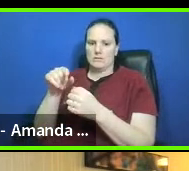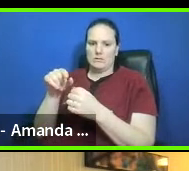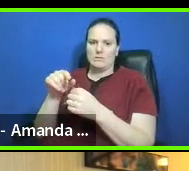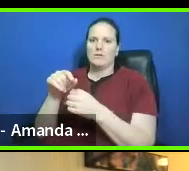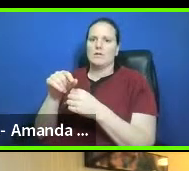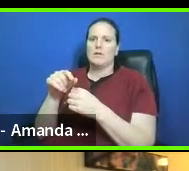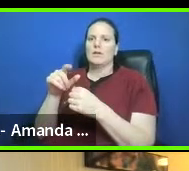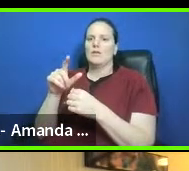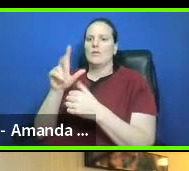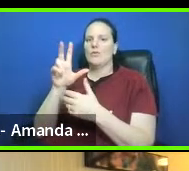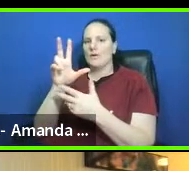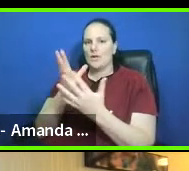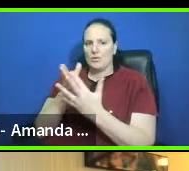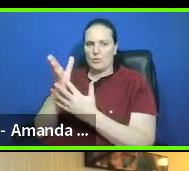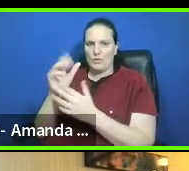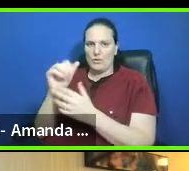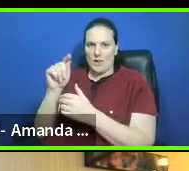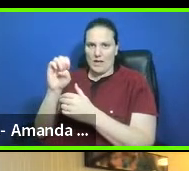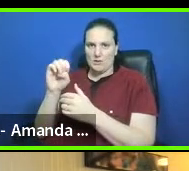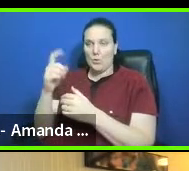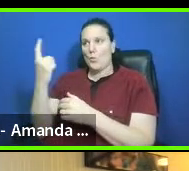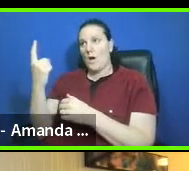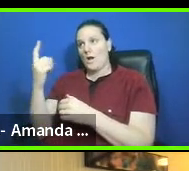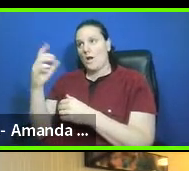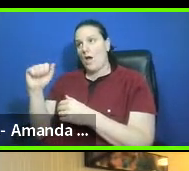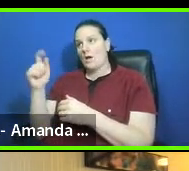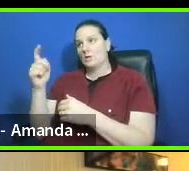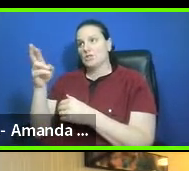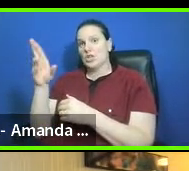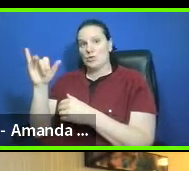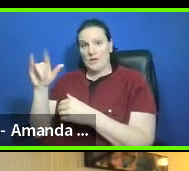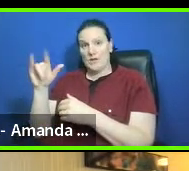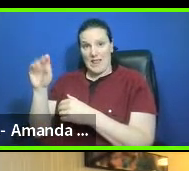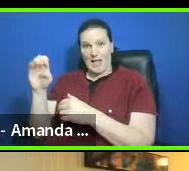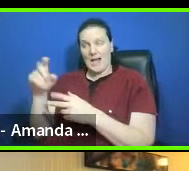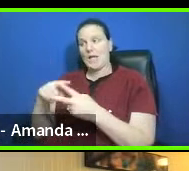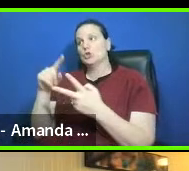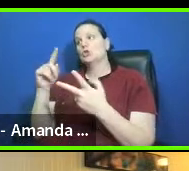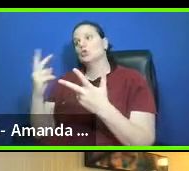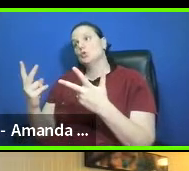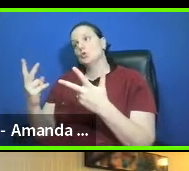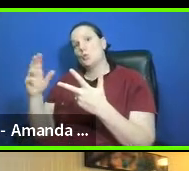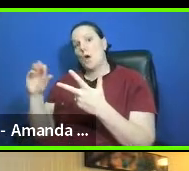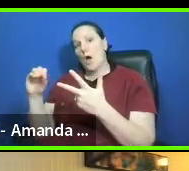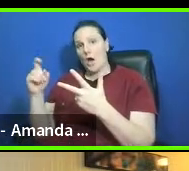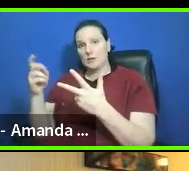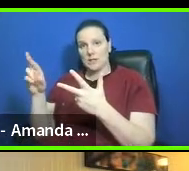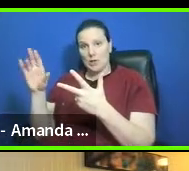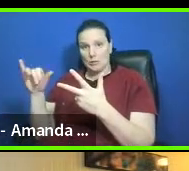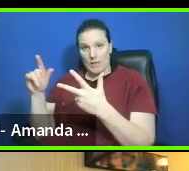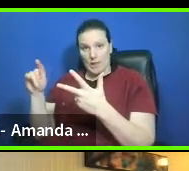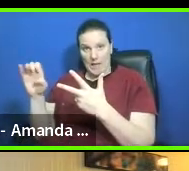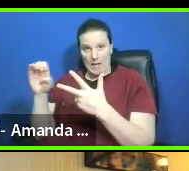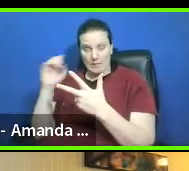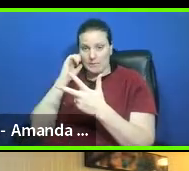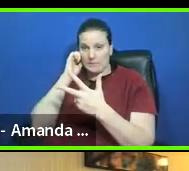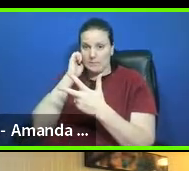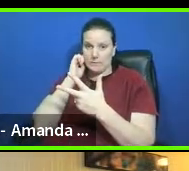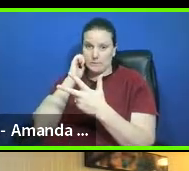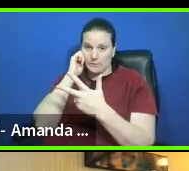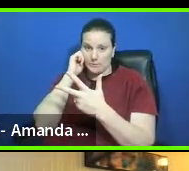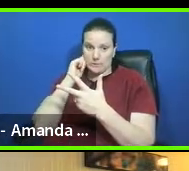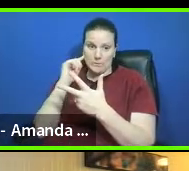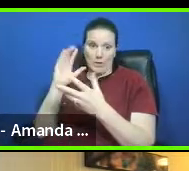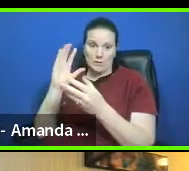and 1 auxiliary lane as well as 2 auxiliary lanes in each direction. So total of